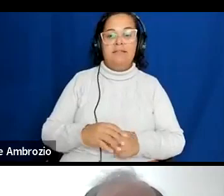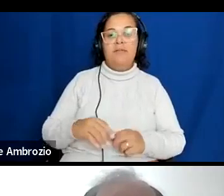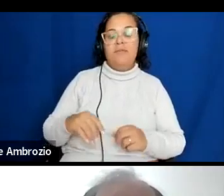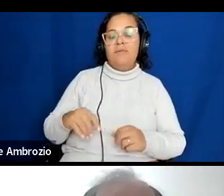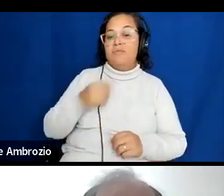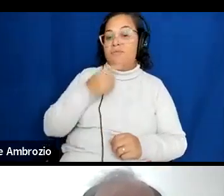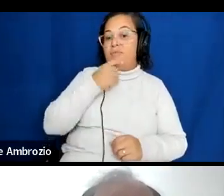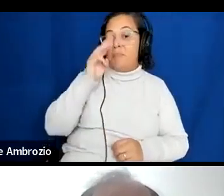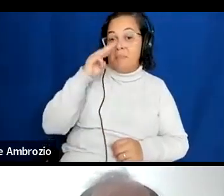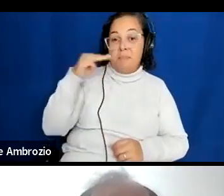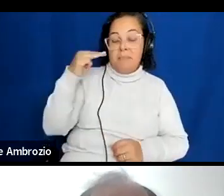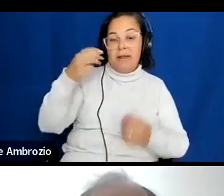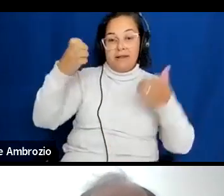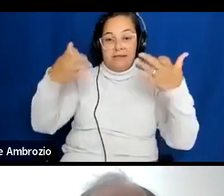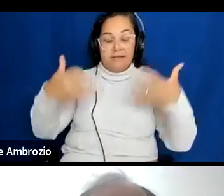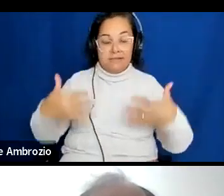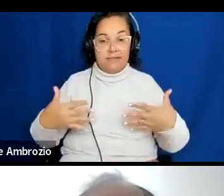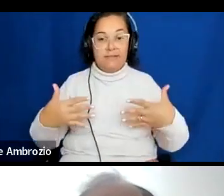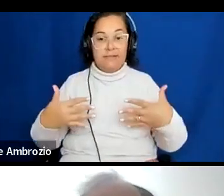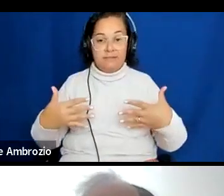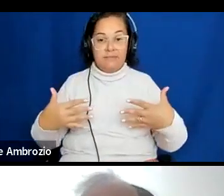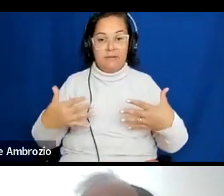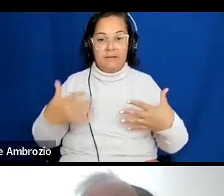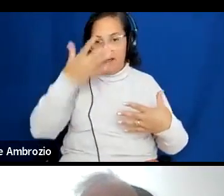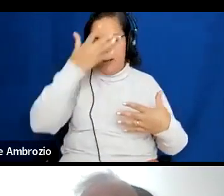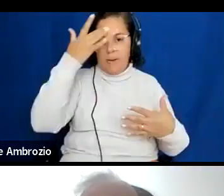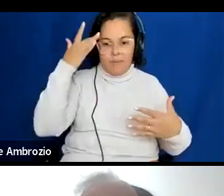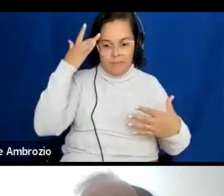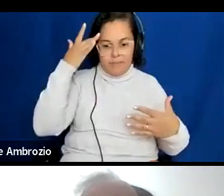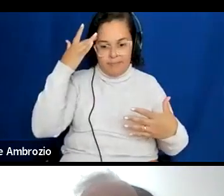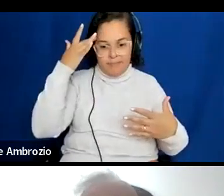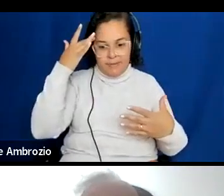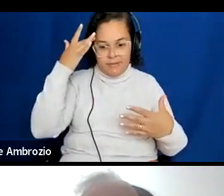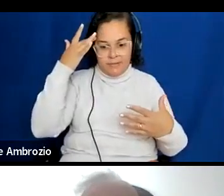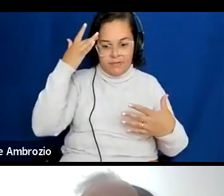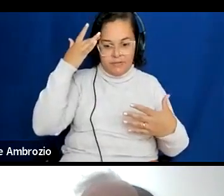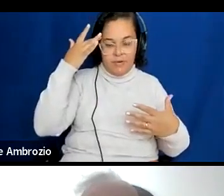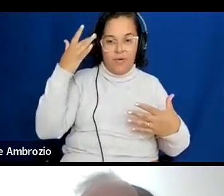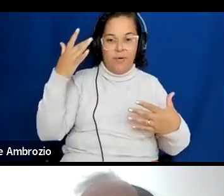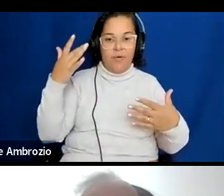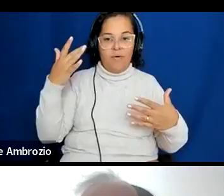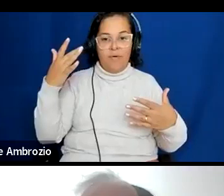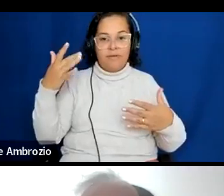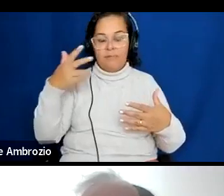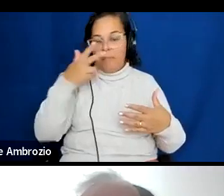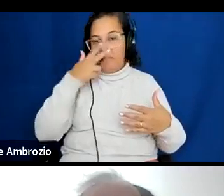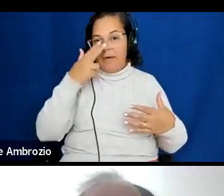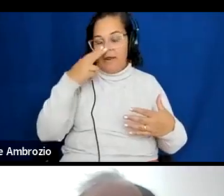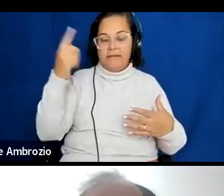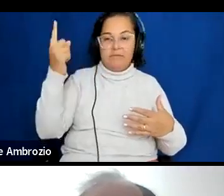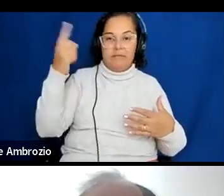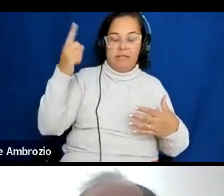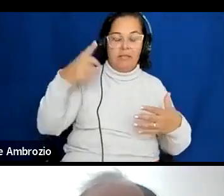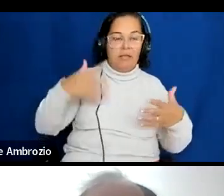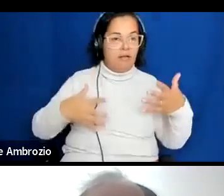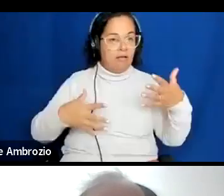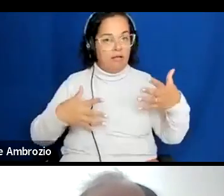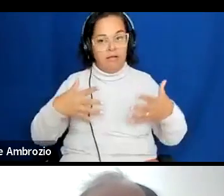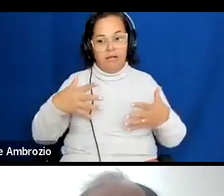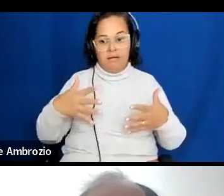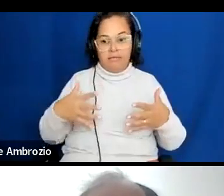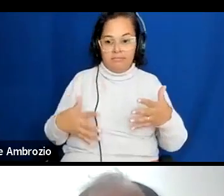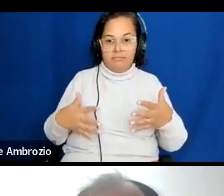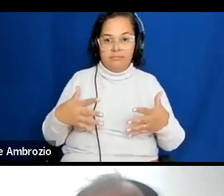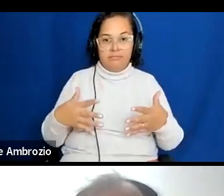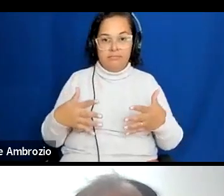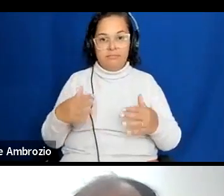It's something that's rooted in the way that our own powers and capacities become unrecognizable to us,